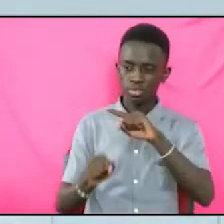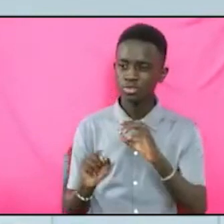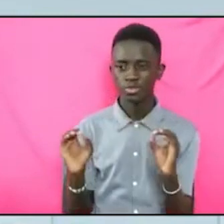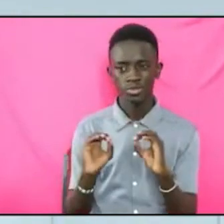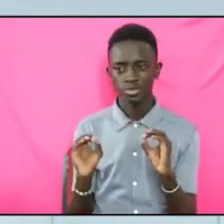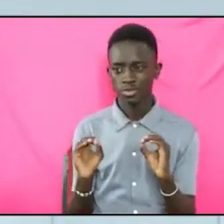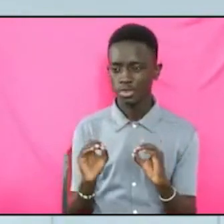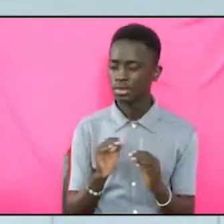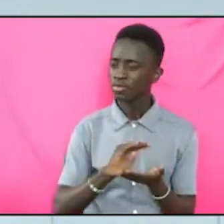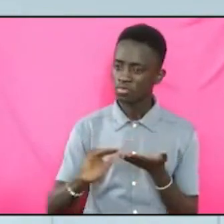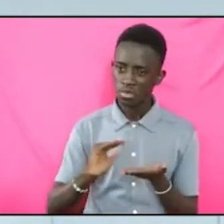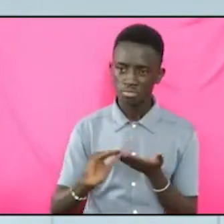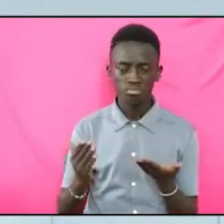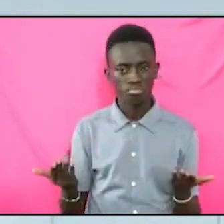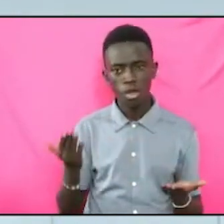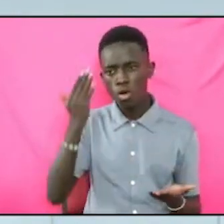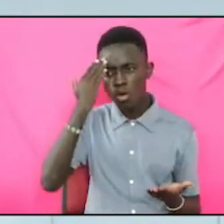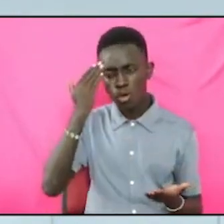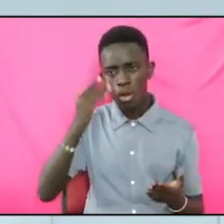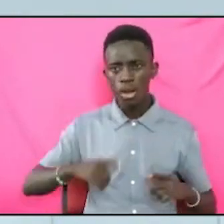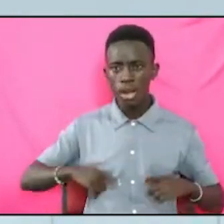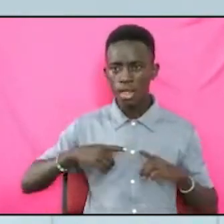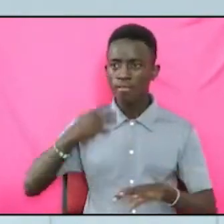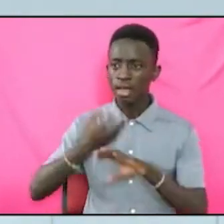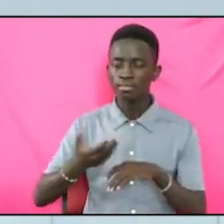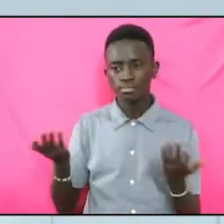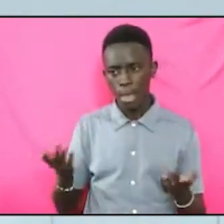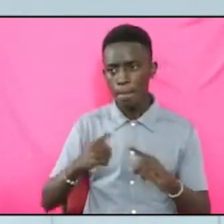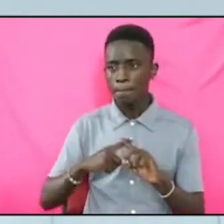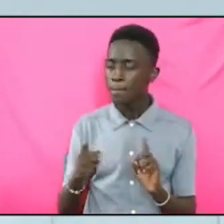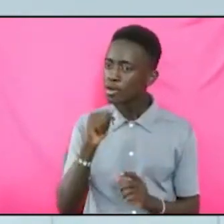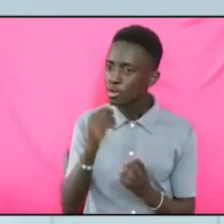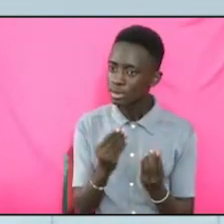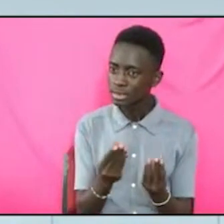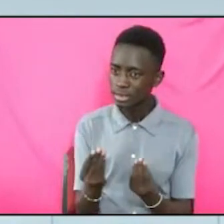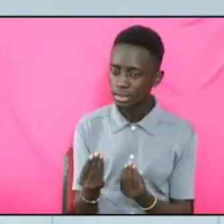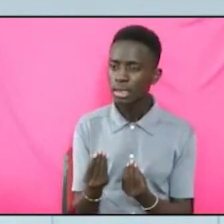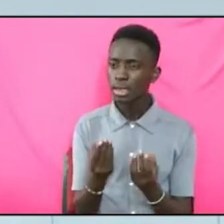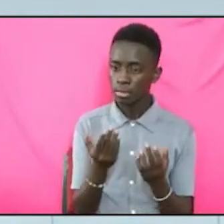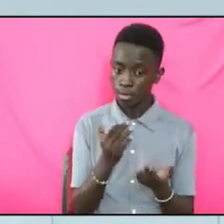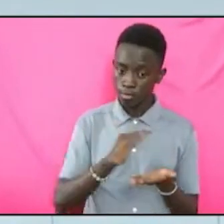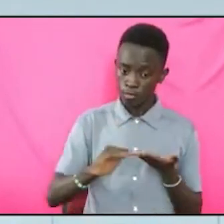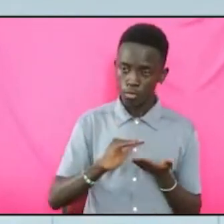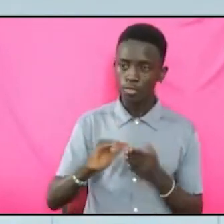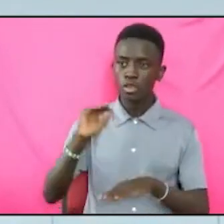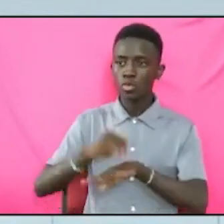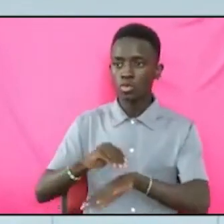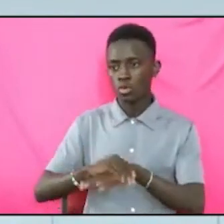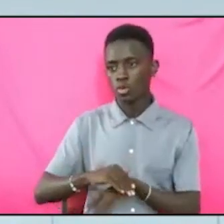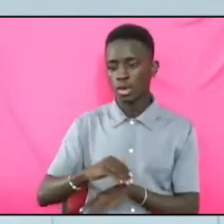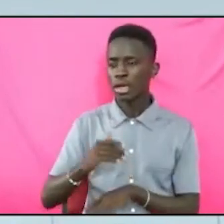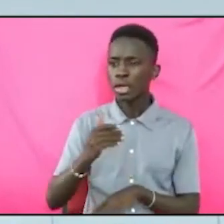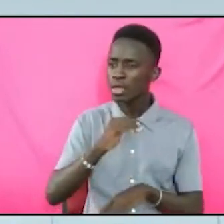not an easy journey. It's not easy. It is said forgiveness is good for your bones. It is good